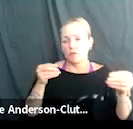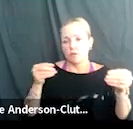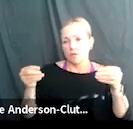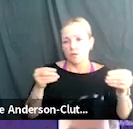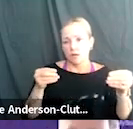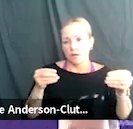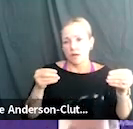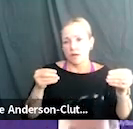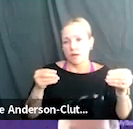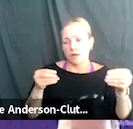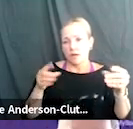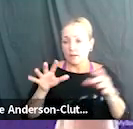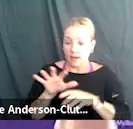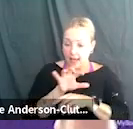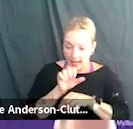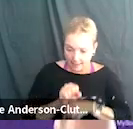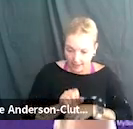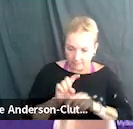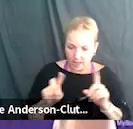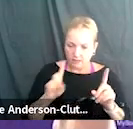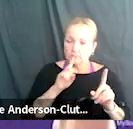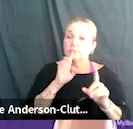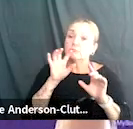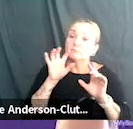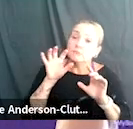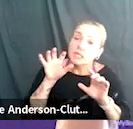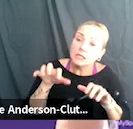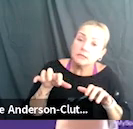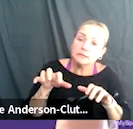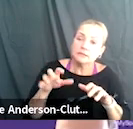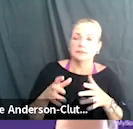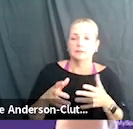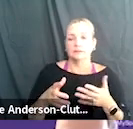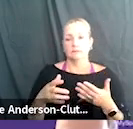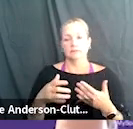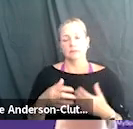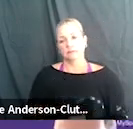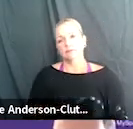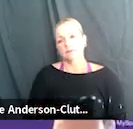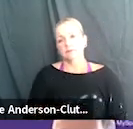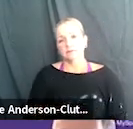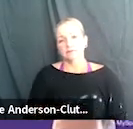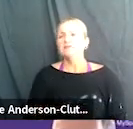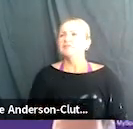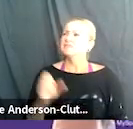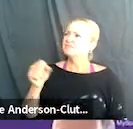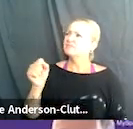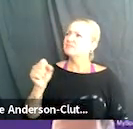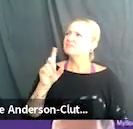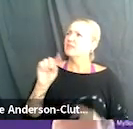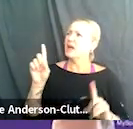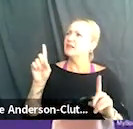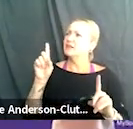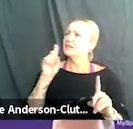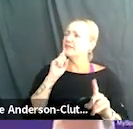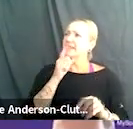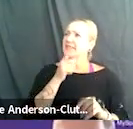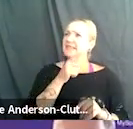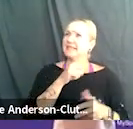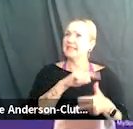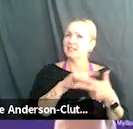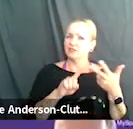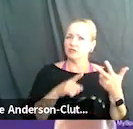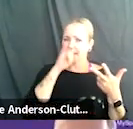Habitual. But in some ways, I think that these three people, I mean, they really, out of things that were typical or sort of part of their